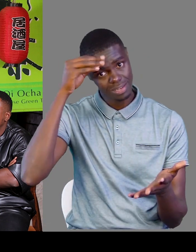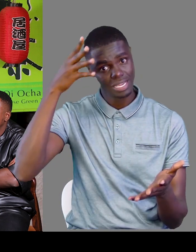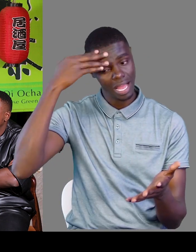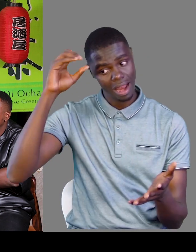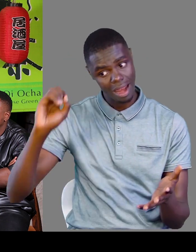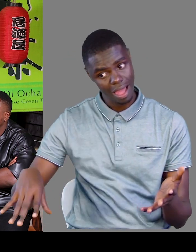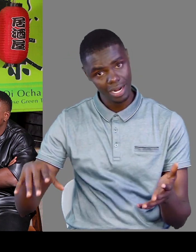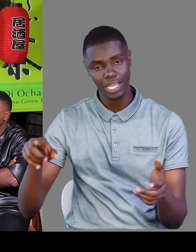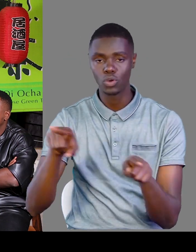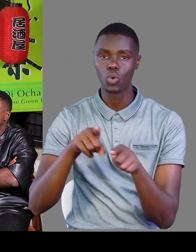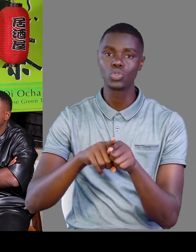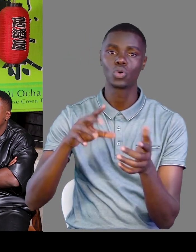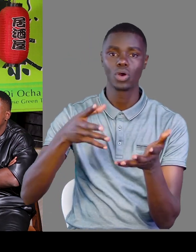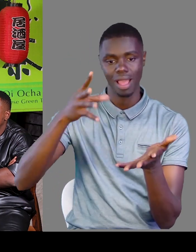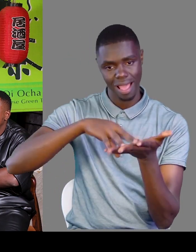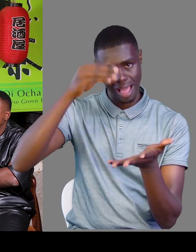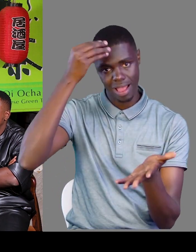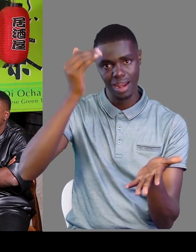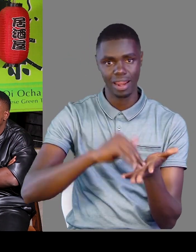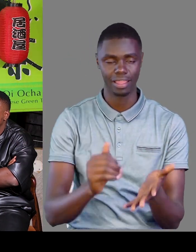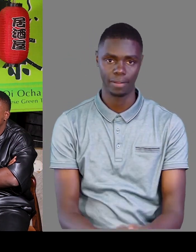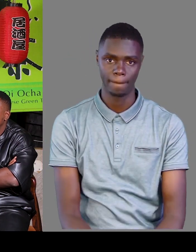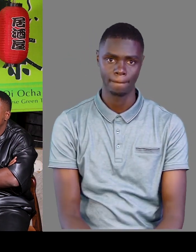unlearn, learn, and relearn.